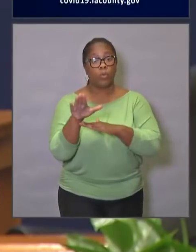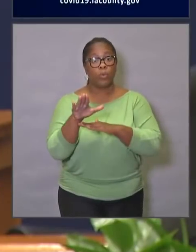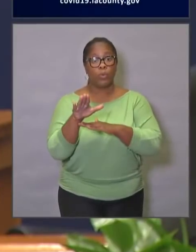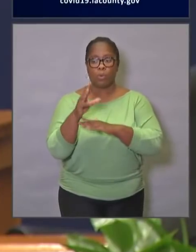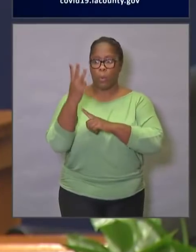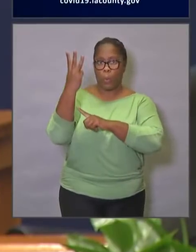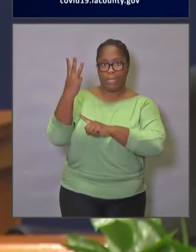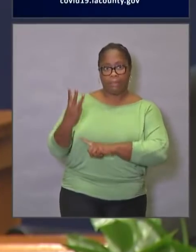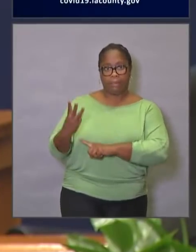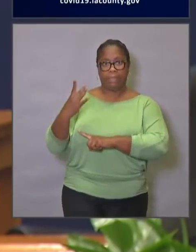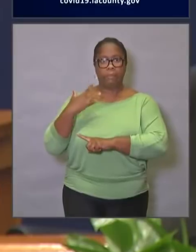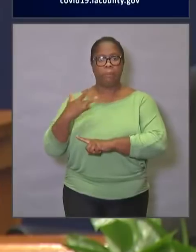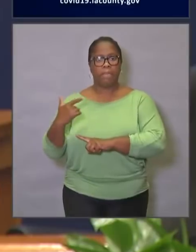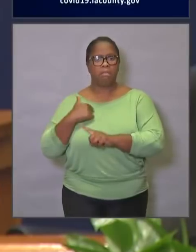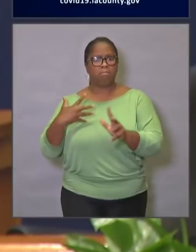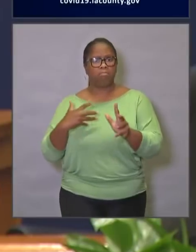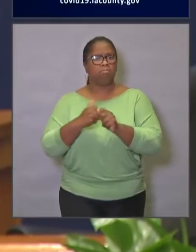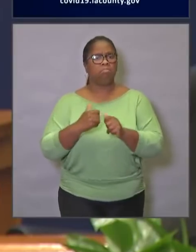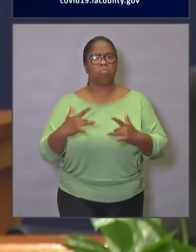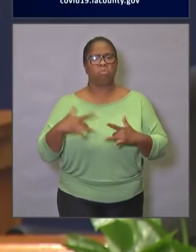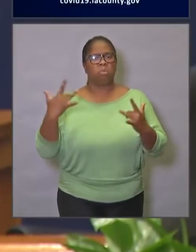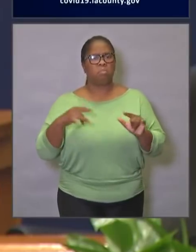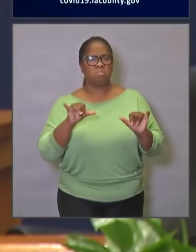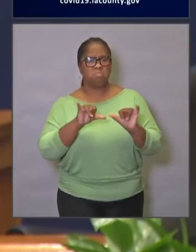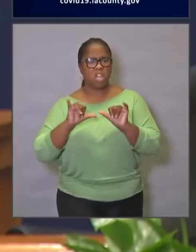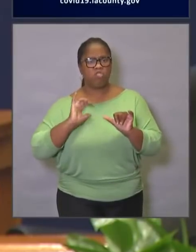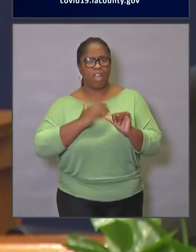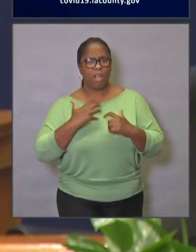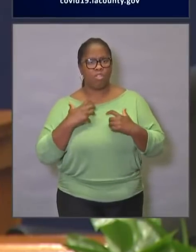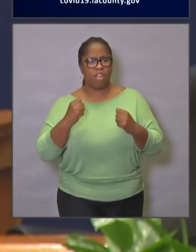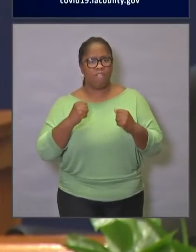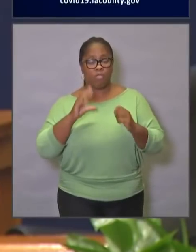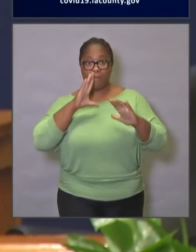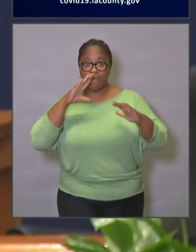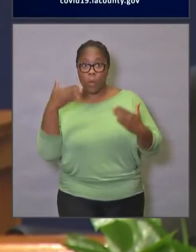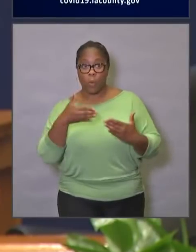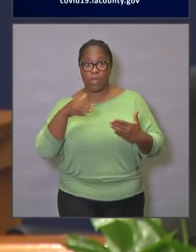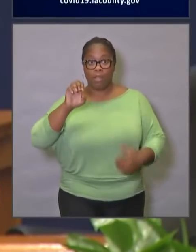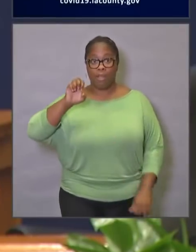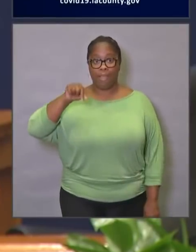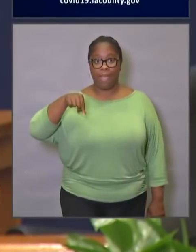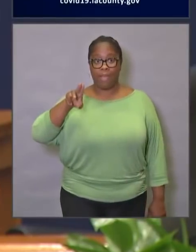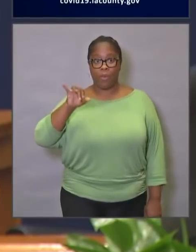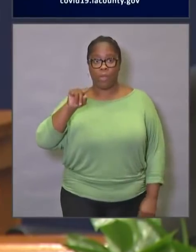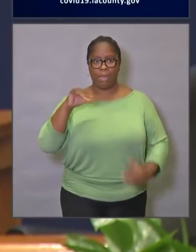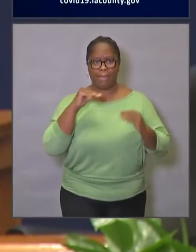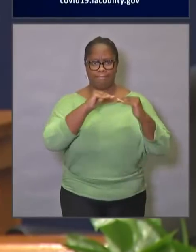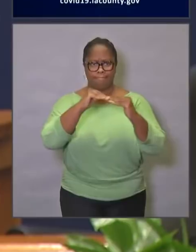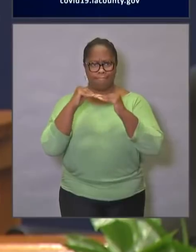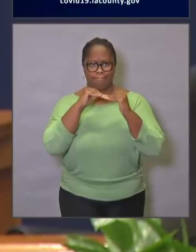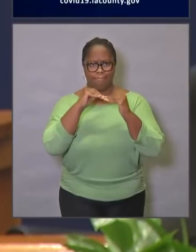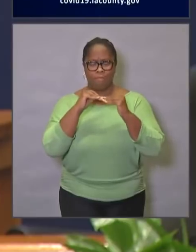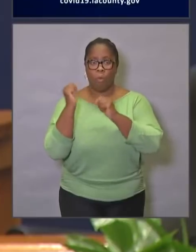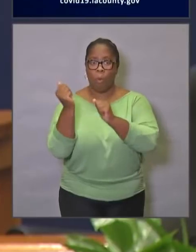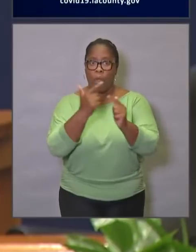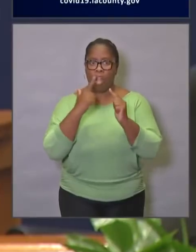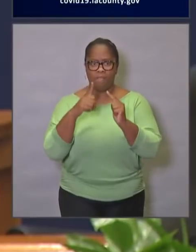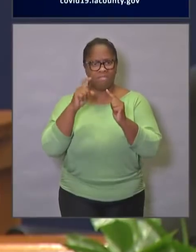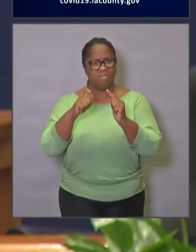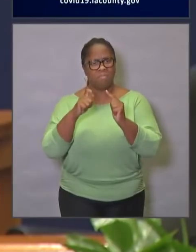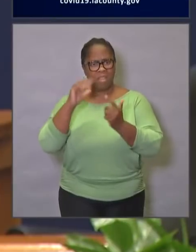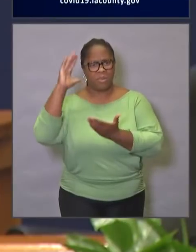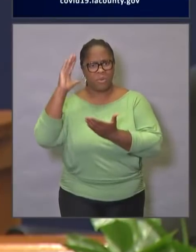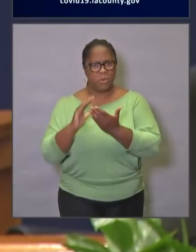I update you on our recovery metrics with a focus on equity, because we all need to take actions to eliminate the